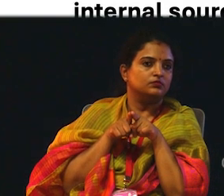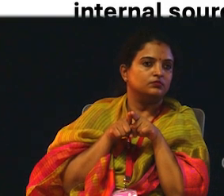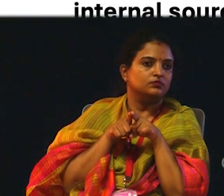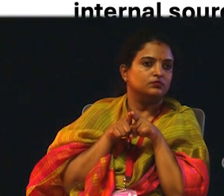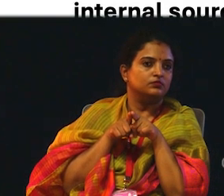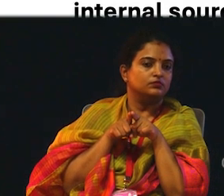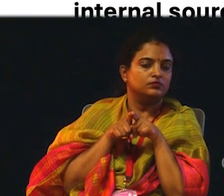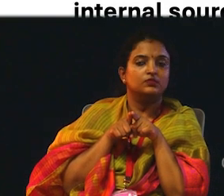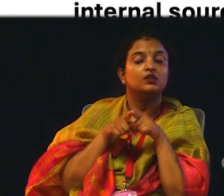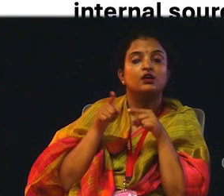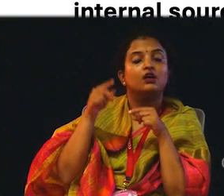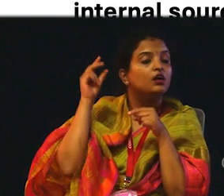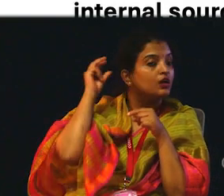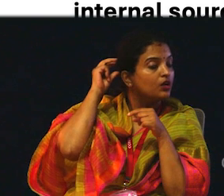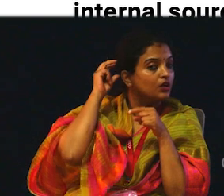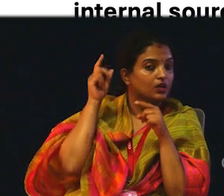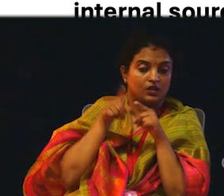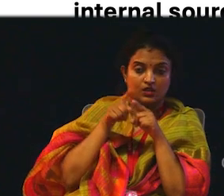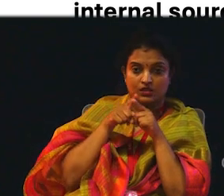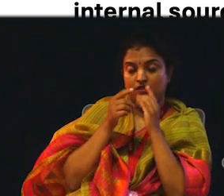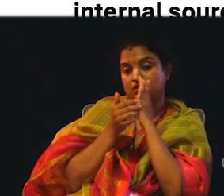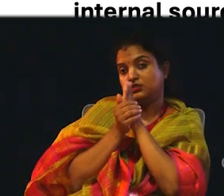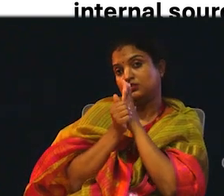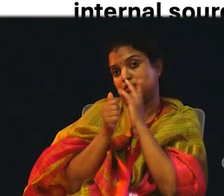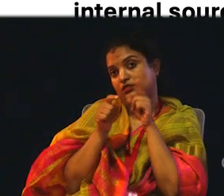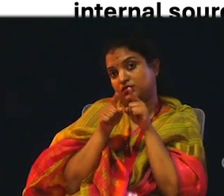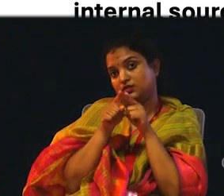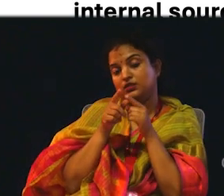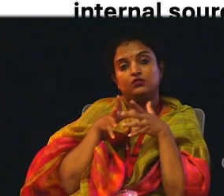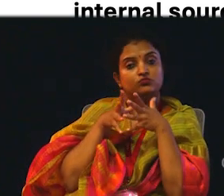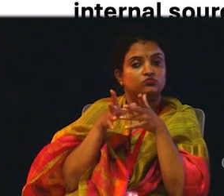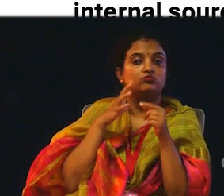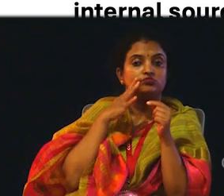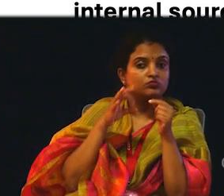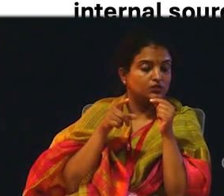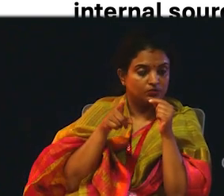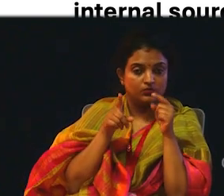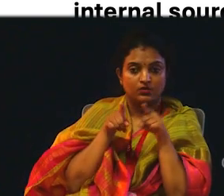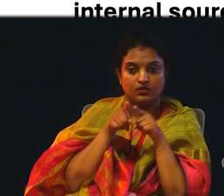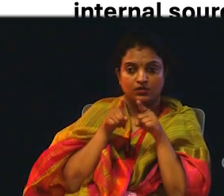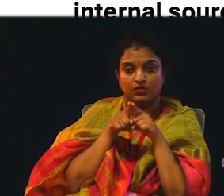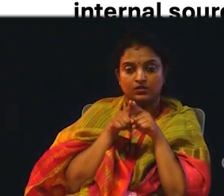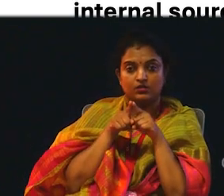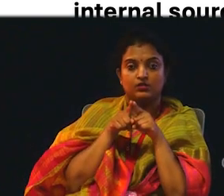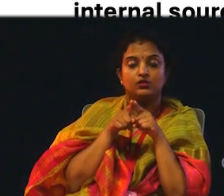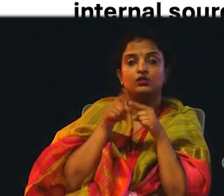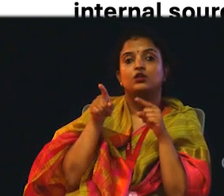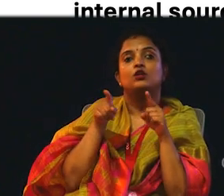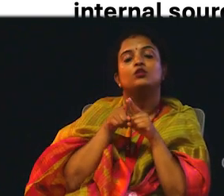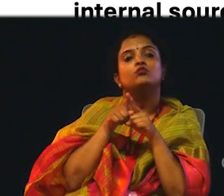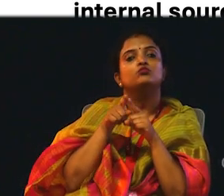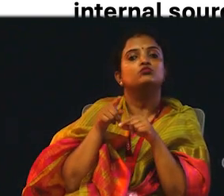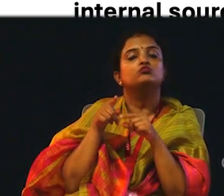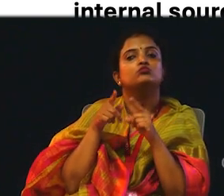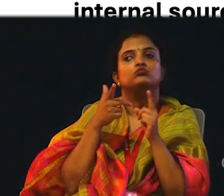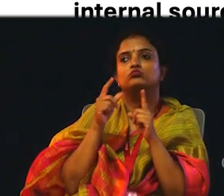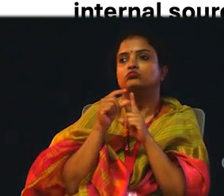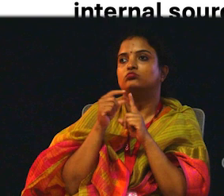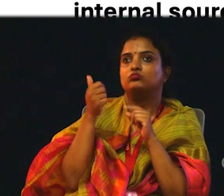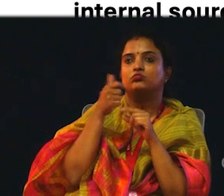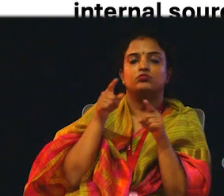A cognitive skill, and I really want to highlight this point made by Professor Reuven